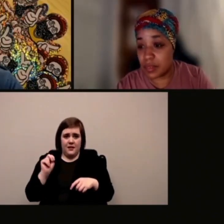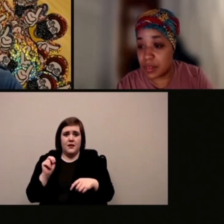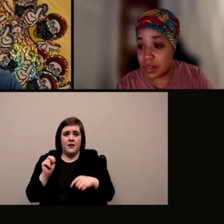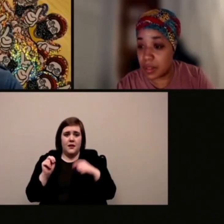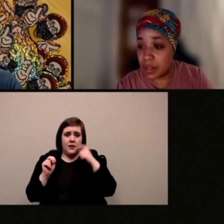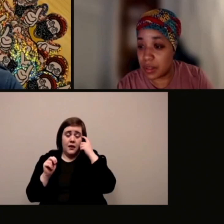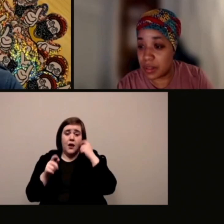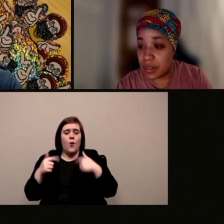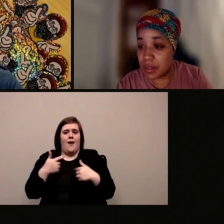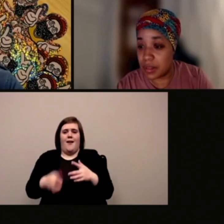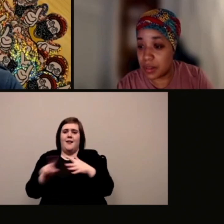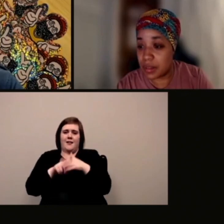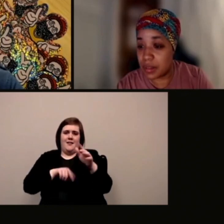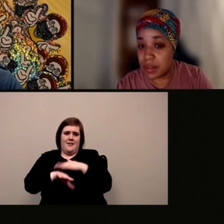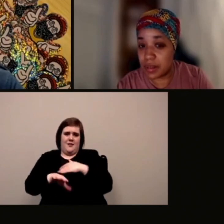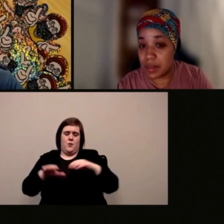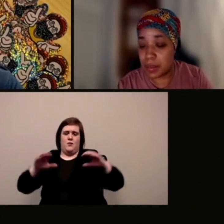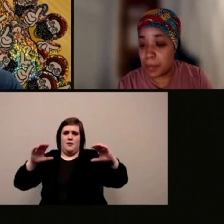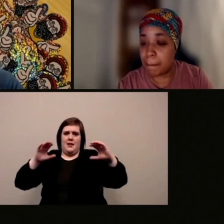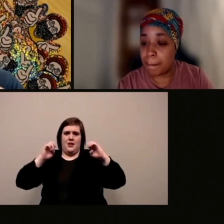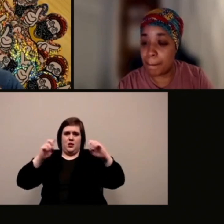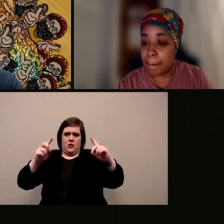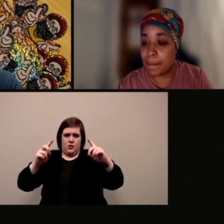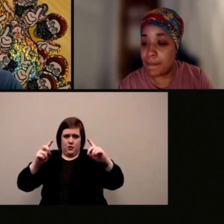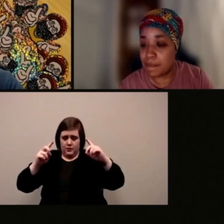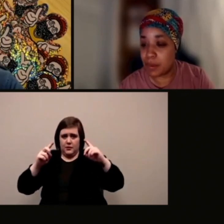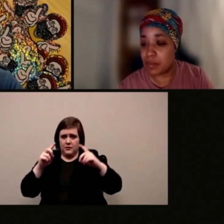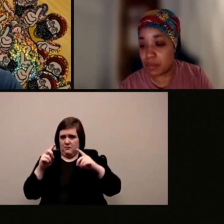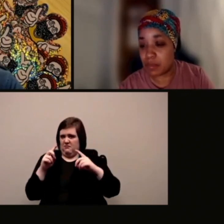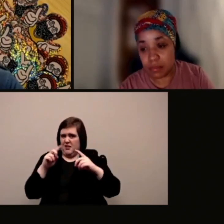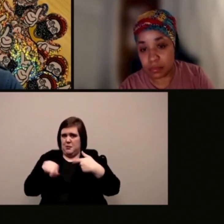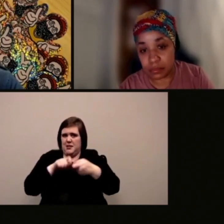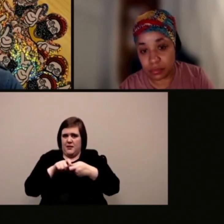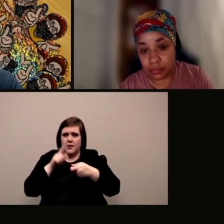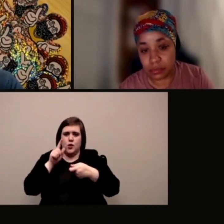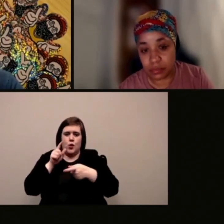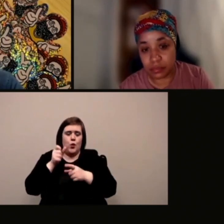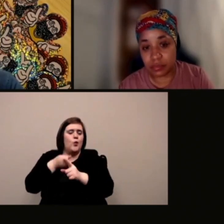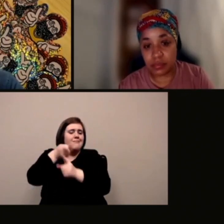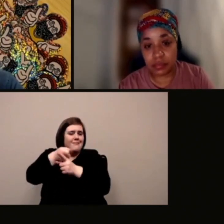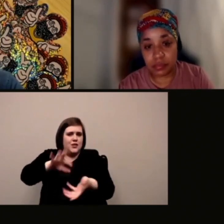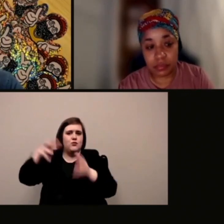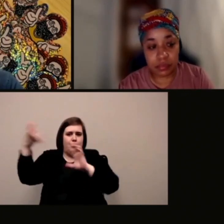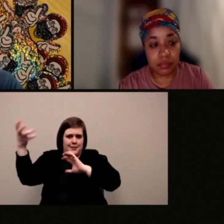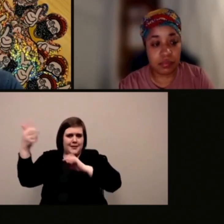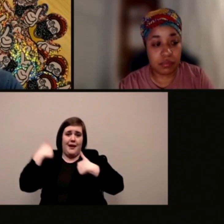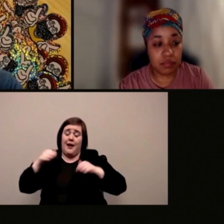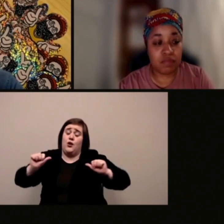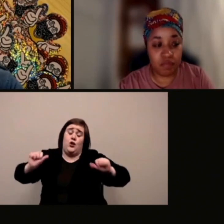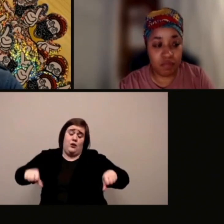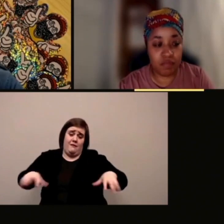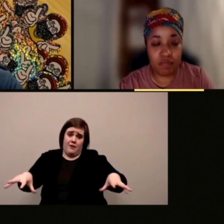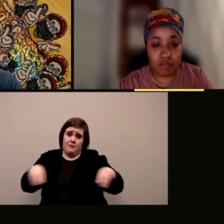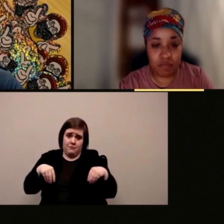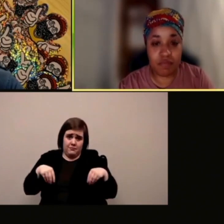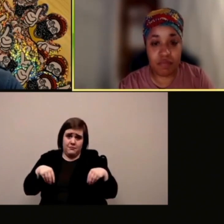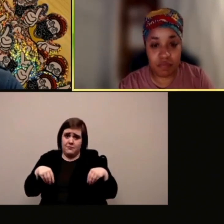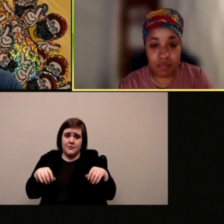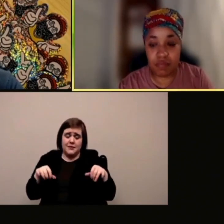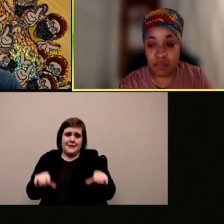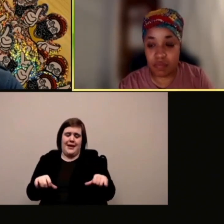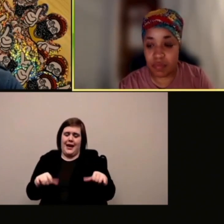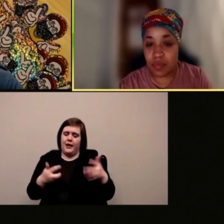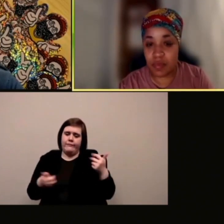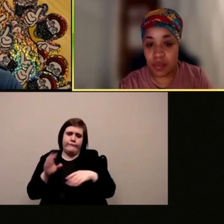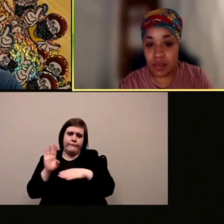I came into the education industry specifically to disrupt. I could have stayed working in corporate. You